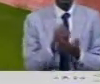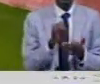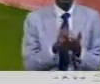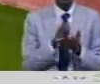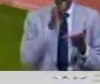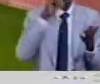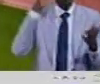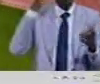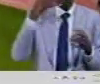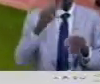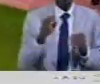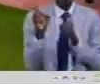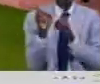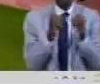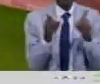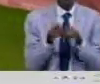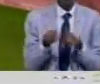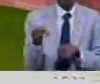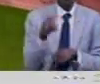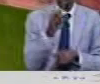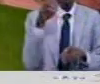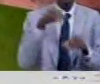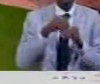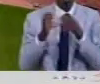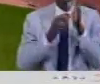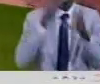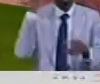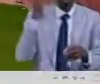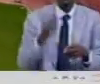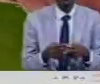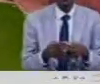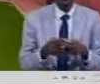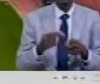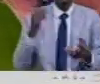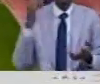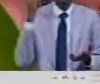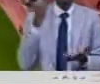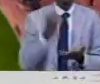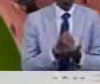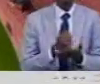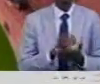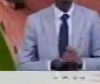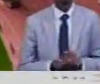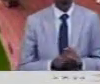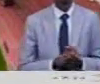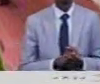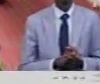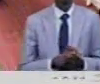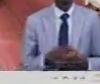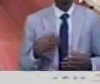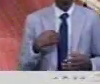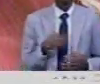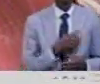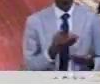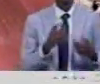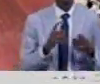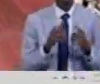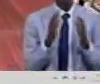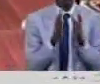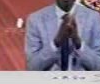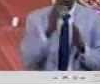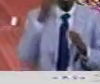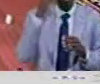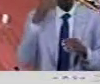We want to pray for the nation. We are going to thank God for his intervention